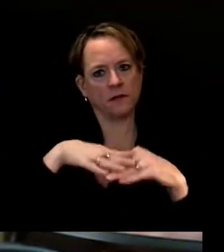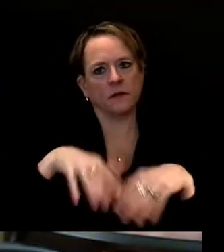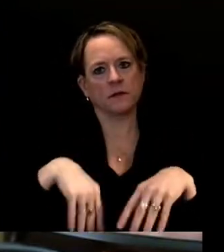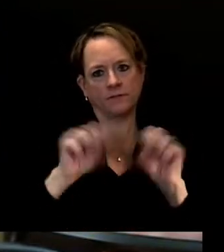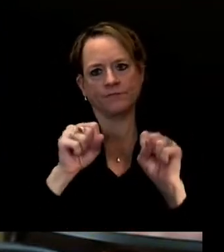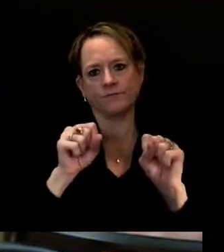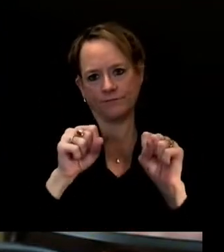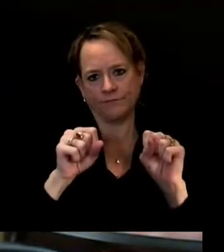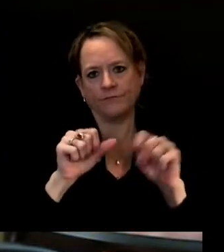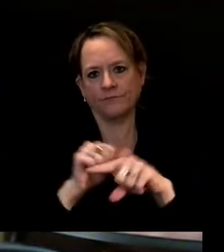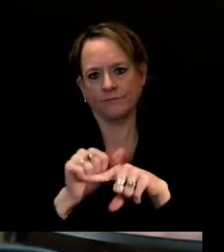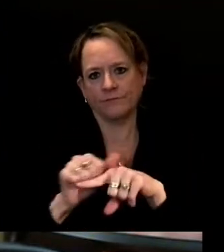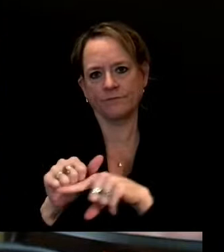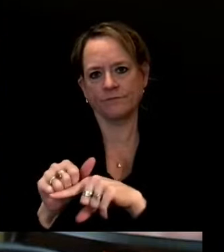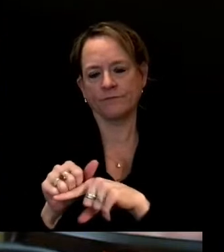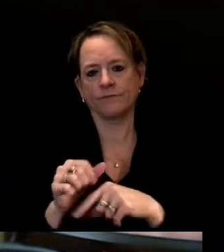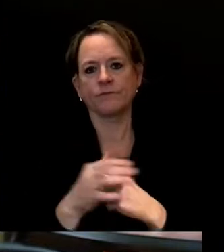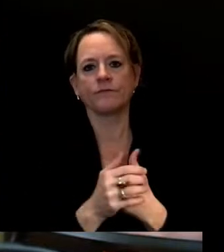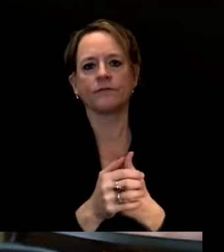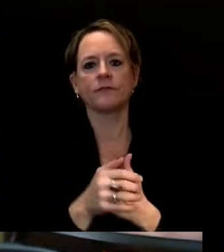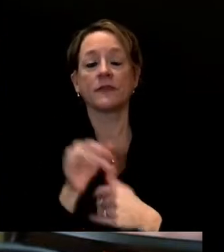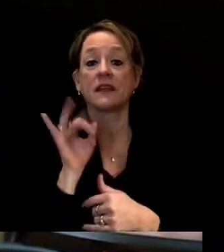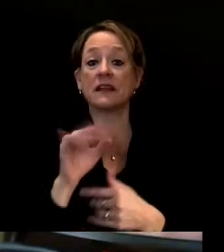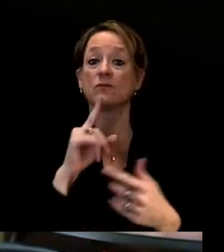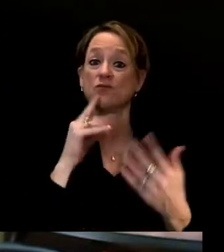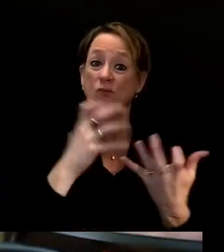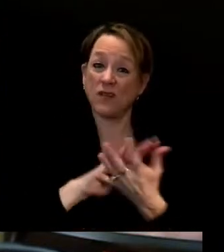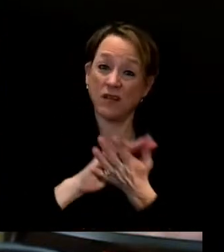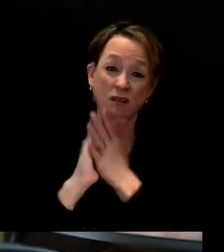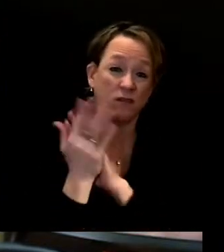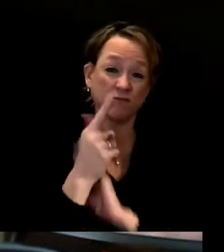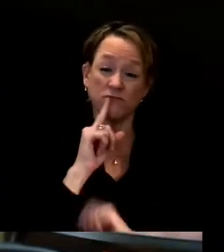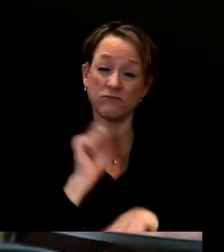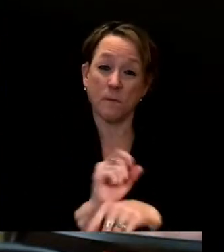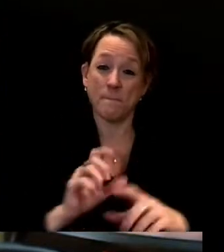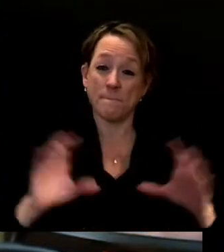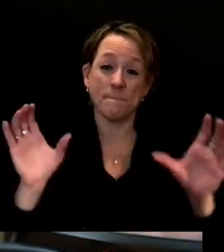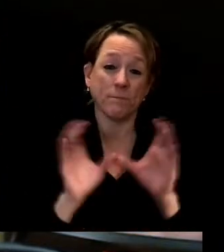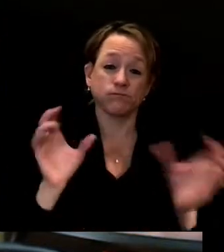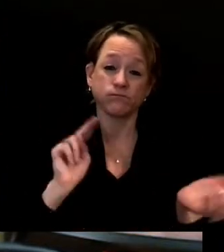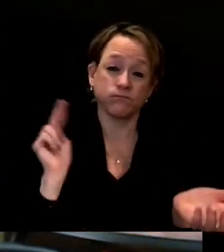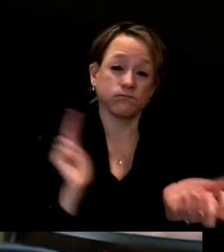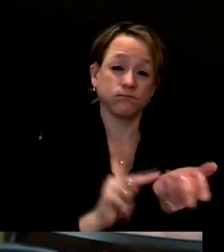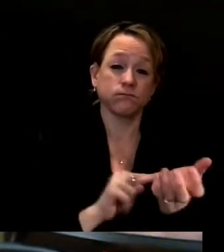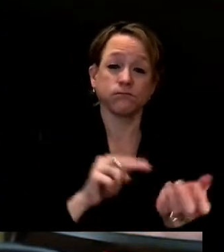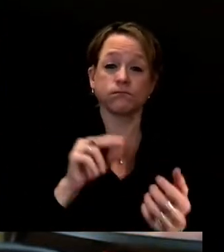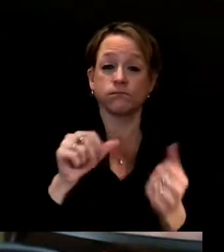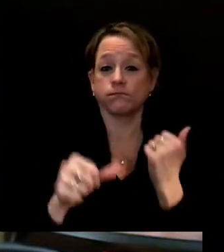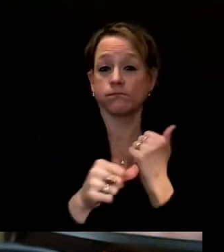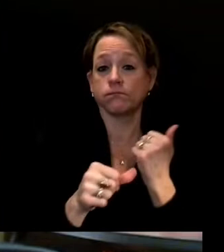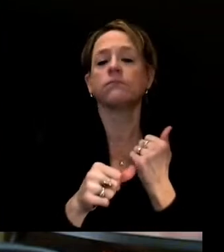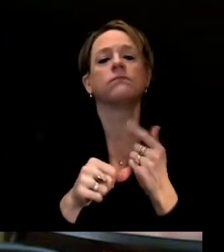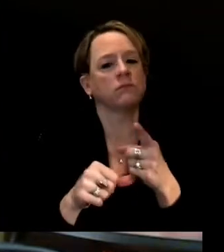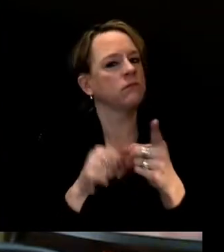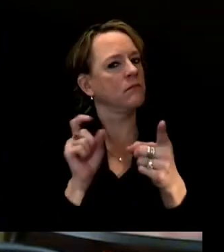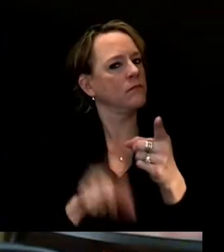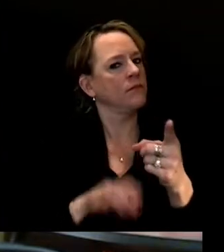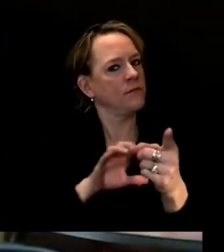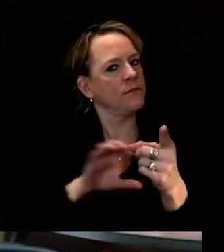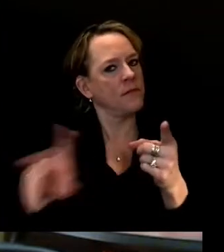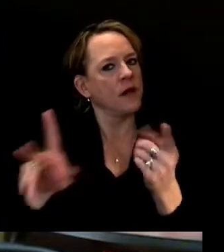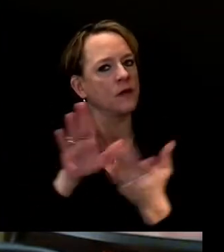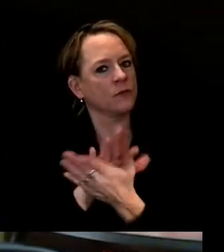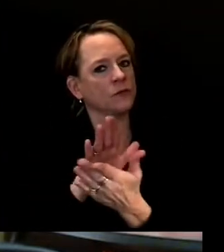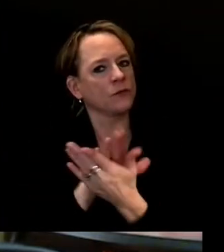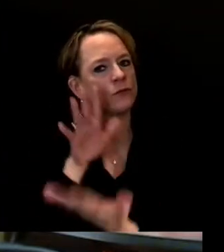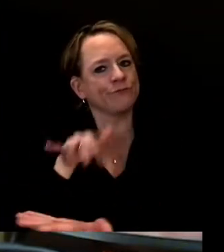will complete a longer course of study over time. But for now, we're making sure that we can get people